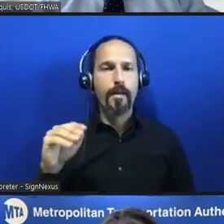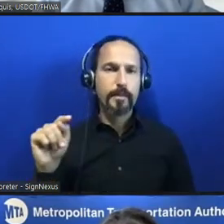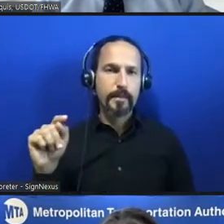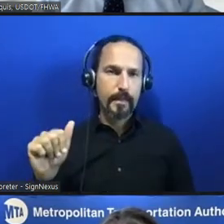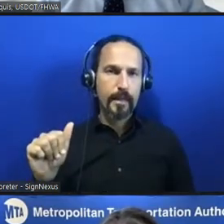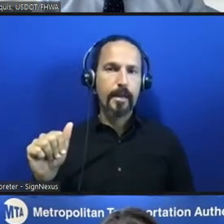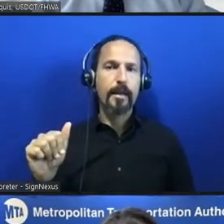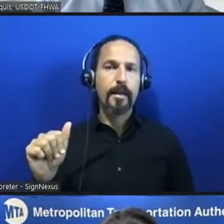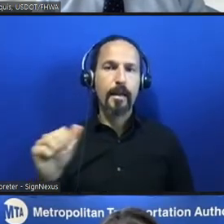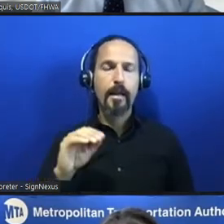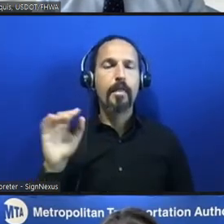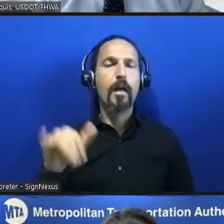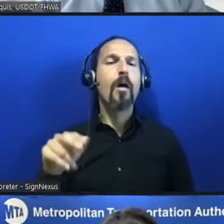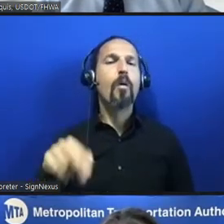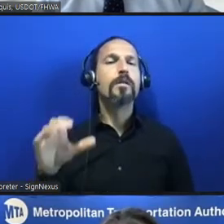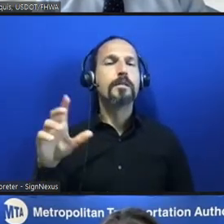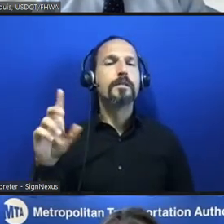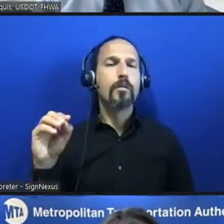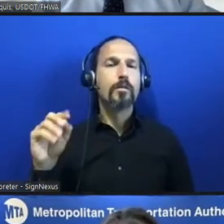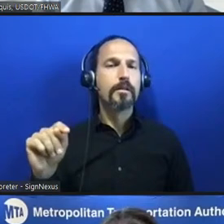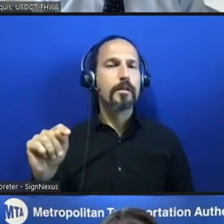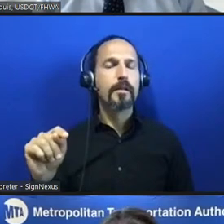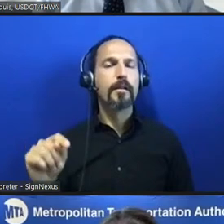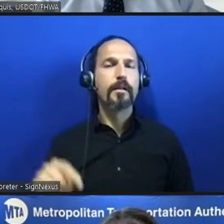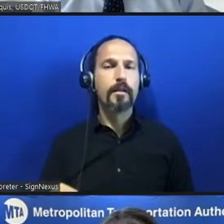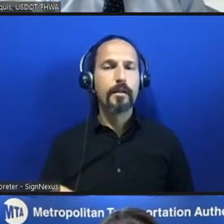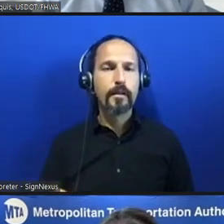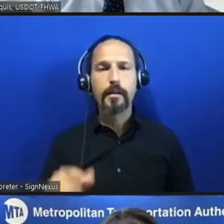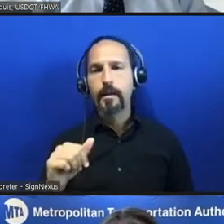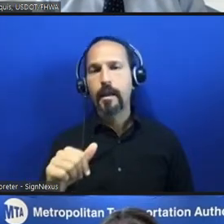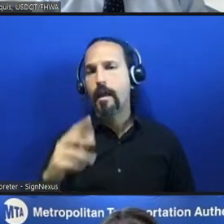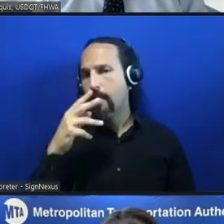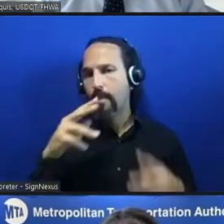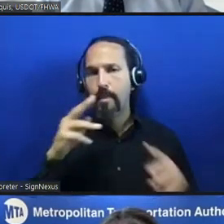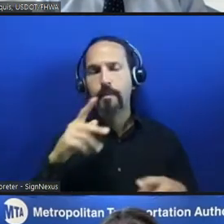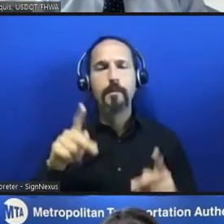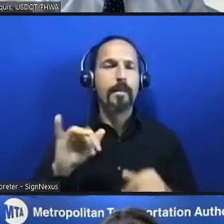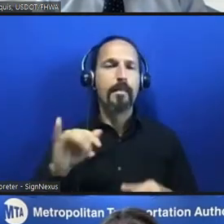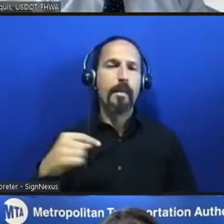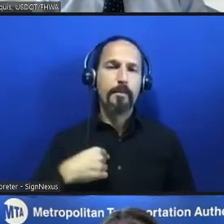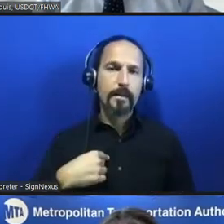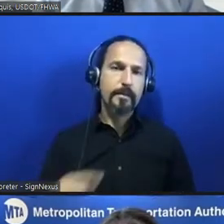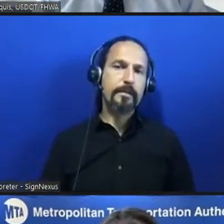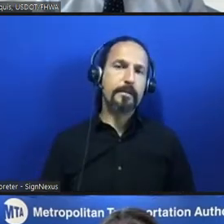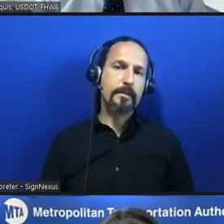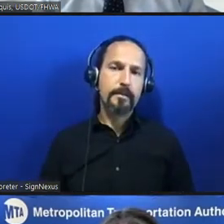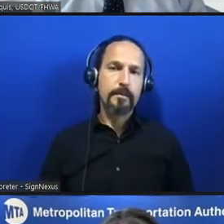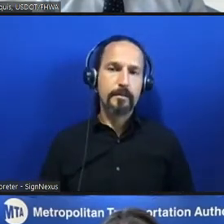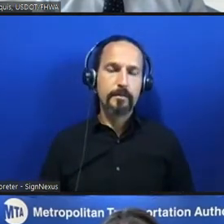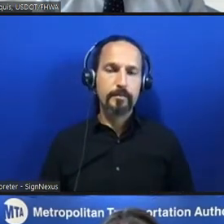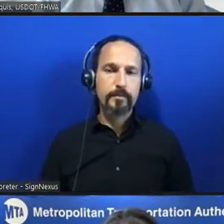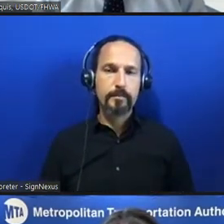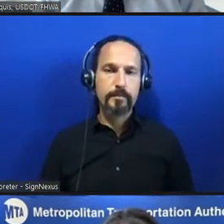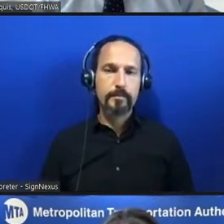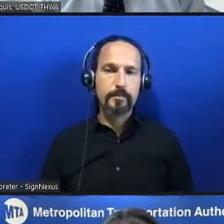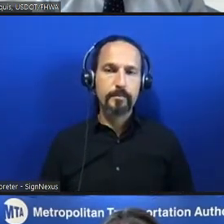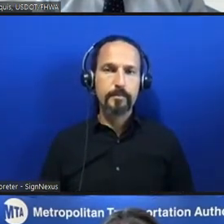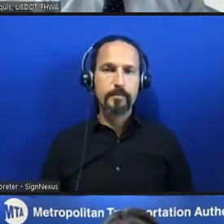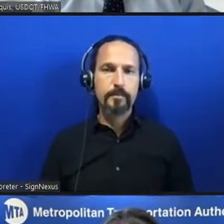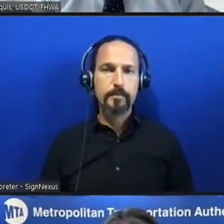the nycdot to not alienate people like me um